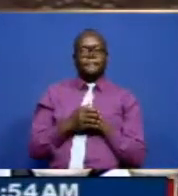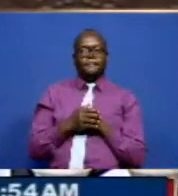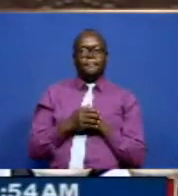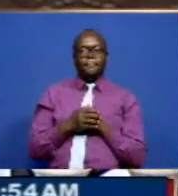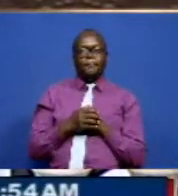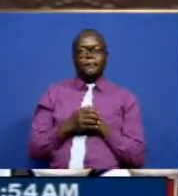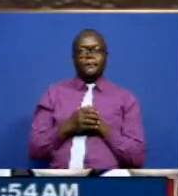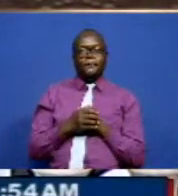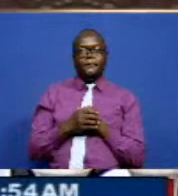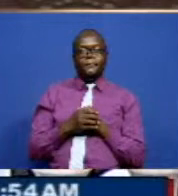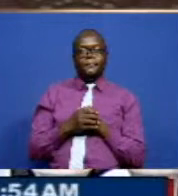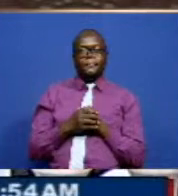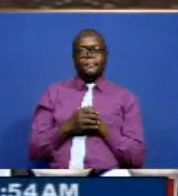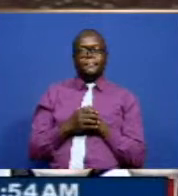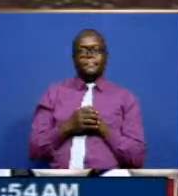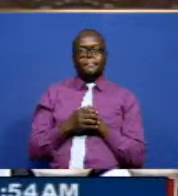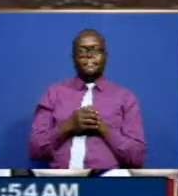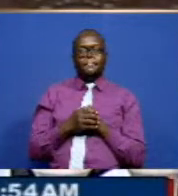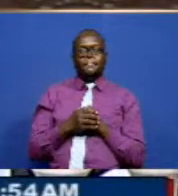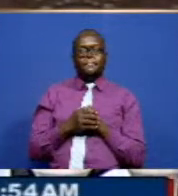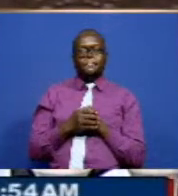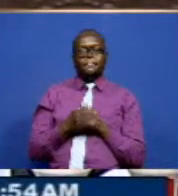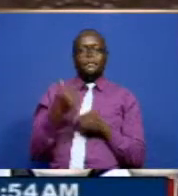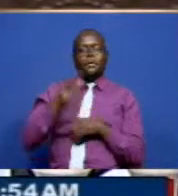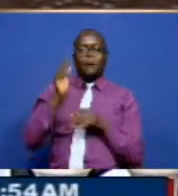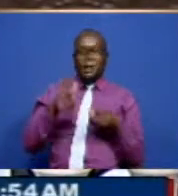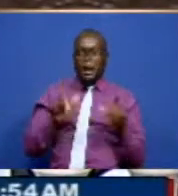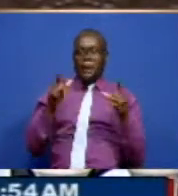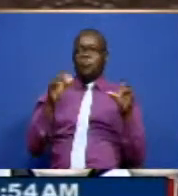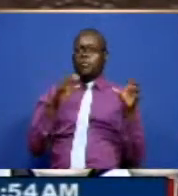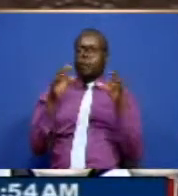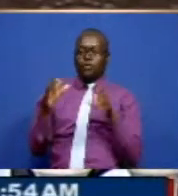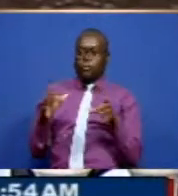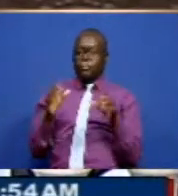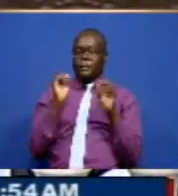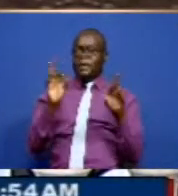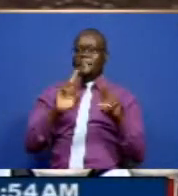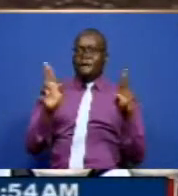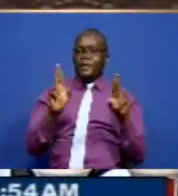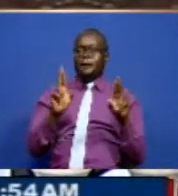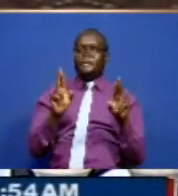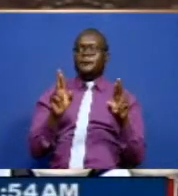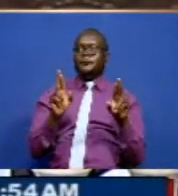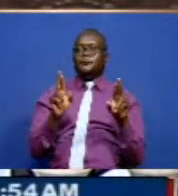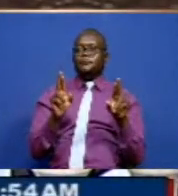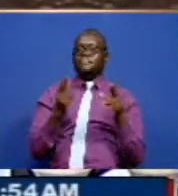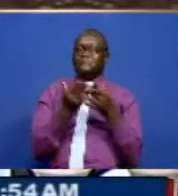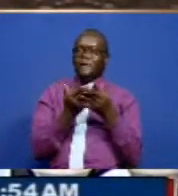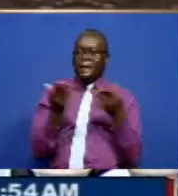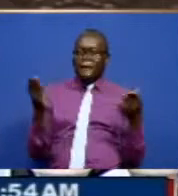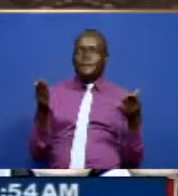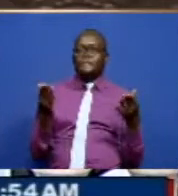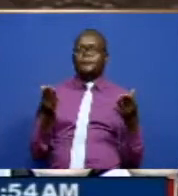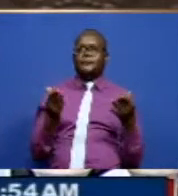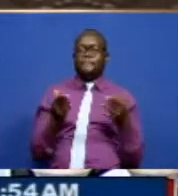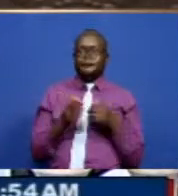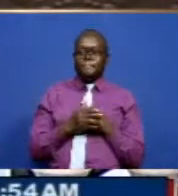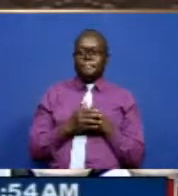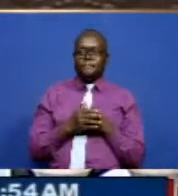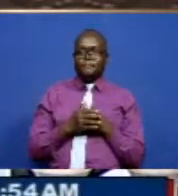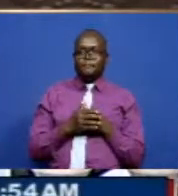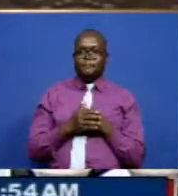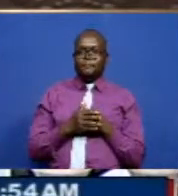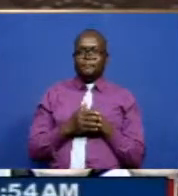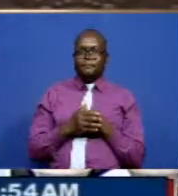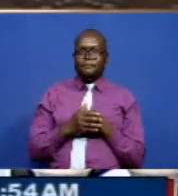at 10:35. We will allow parties, if you have any preliminary objections or preliminary issues,